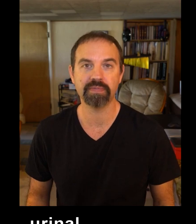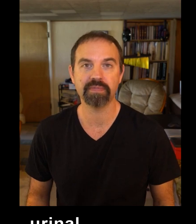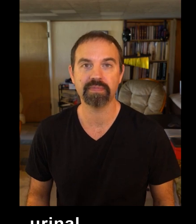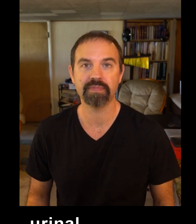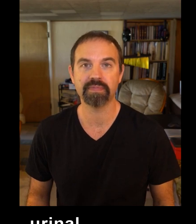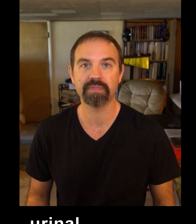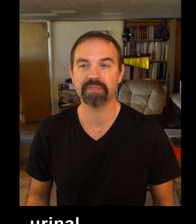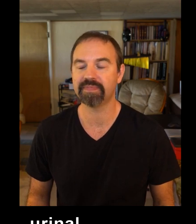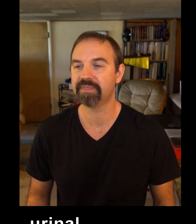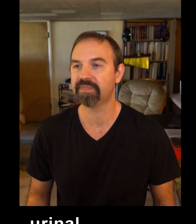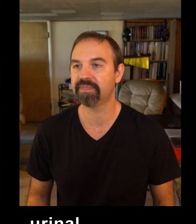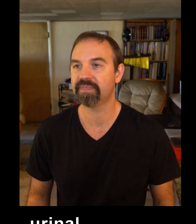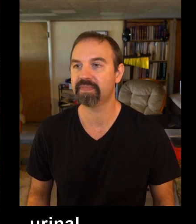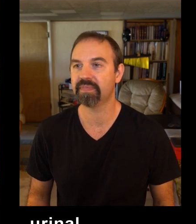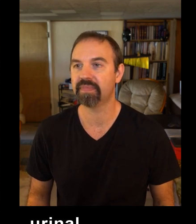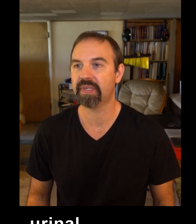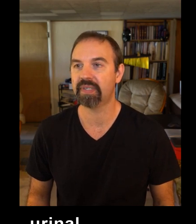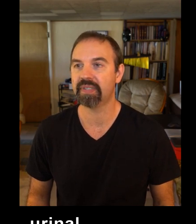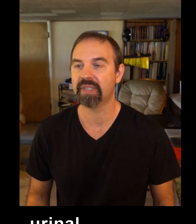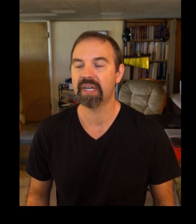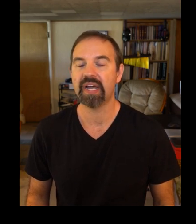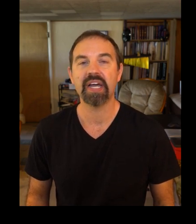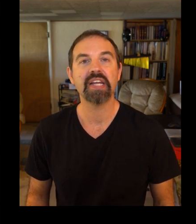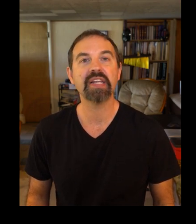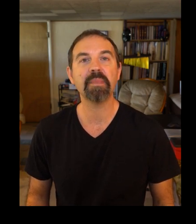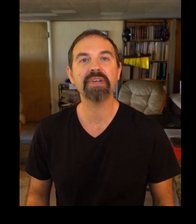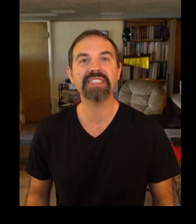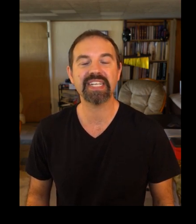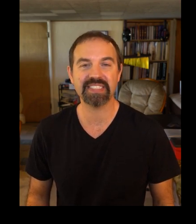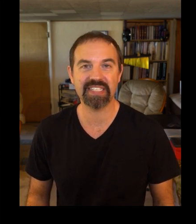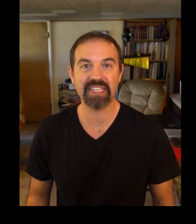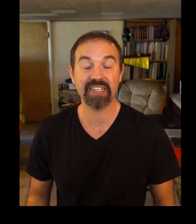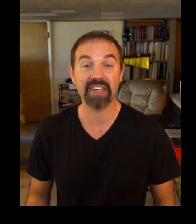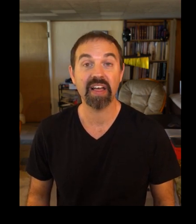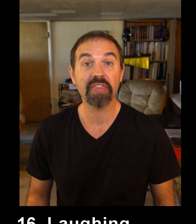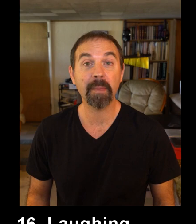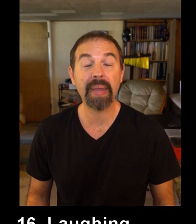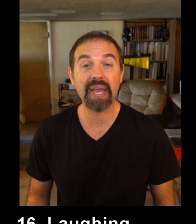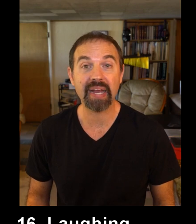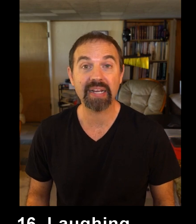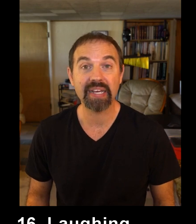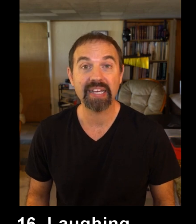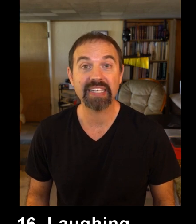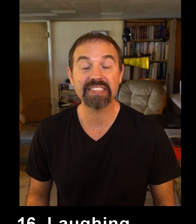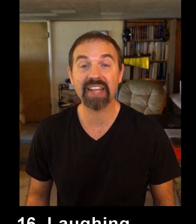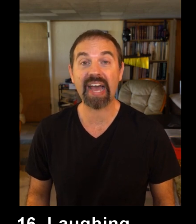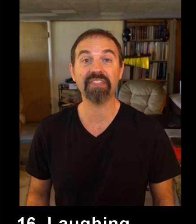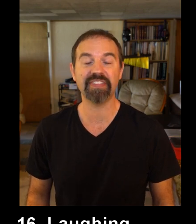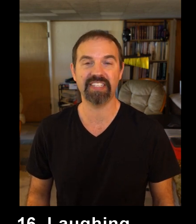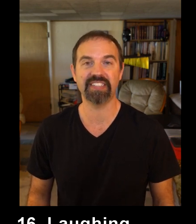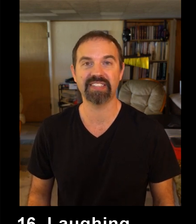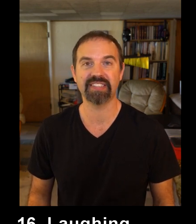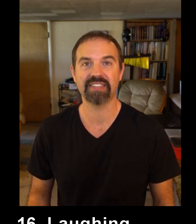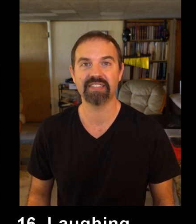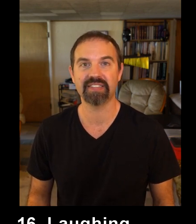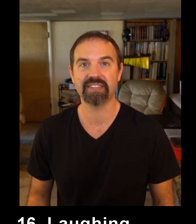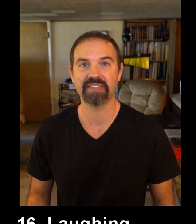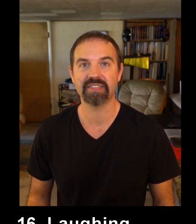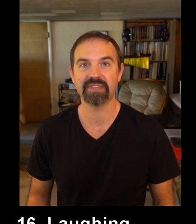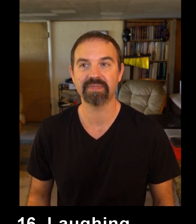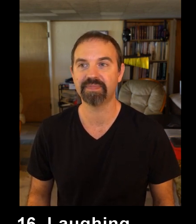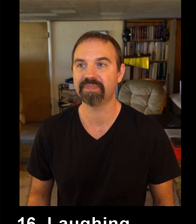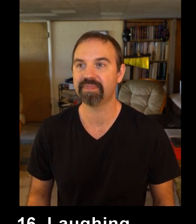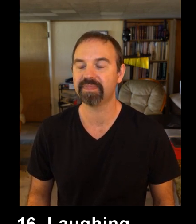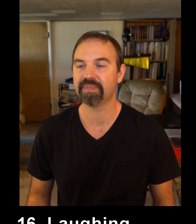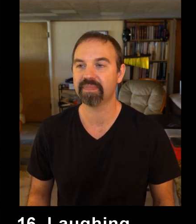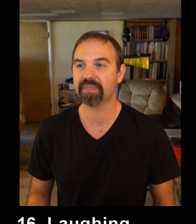urinal. Number 16, the man is laughing.